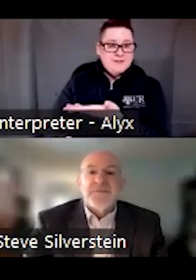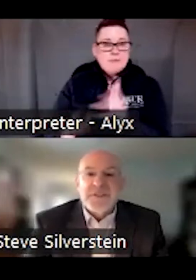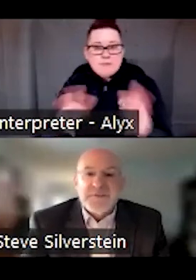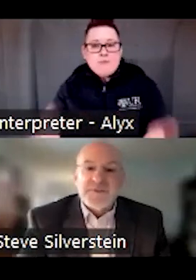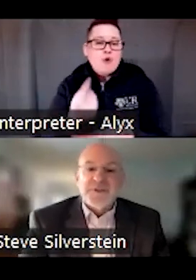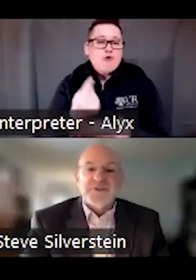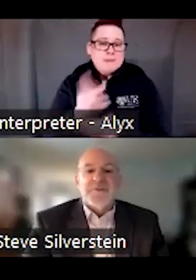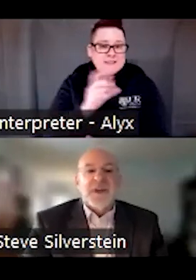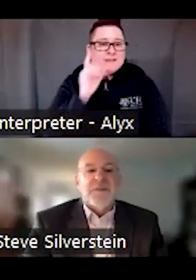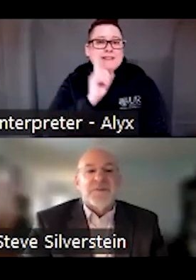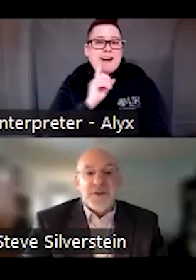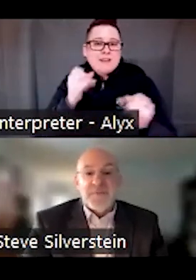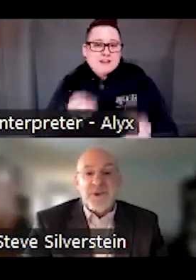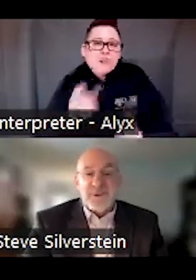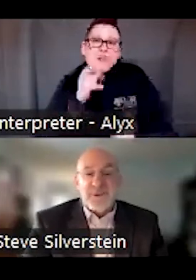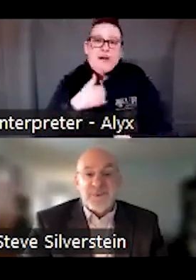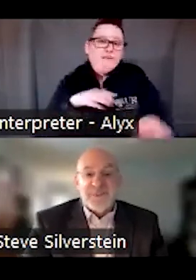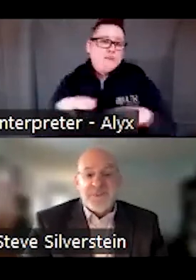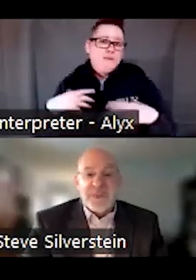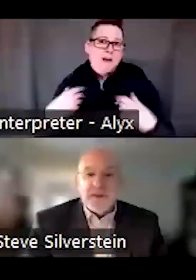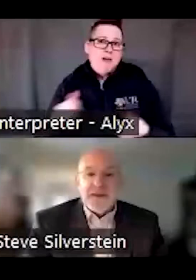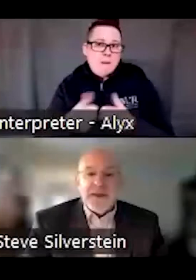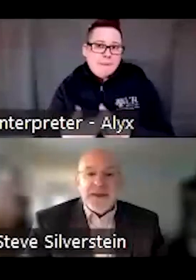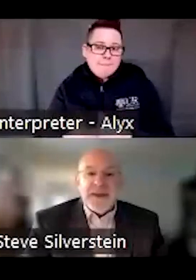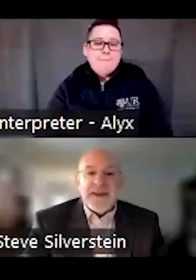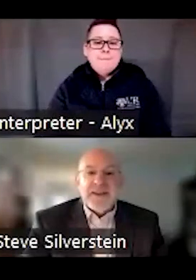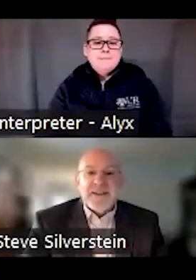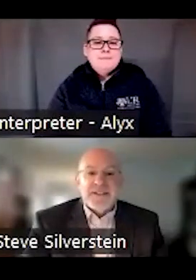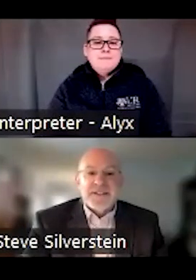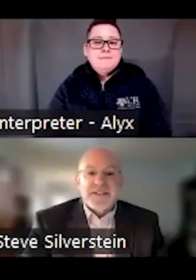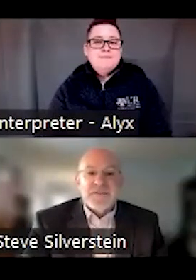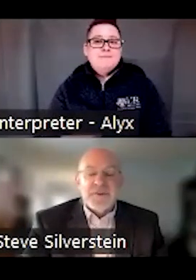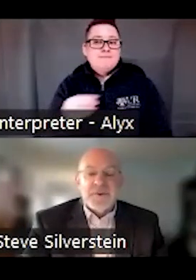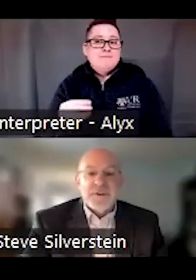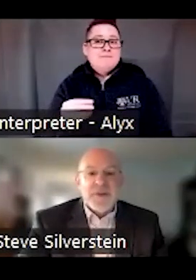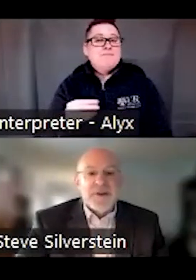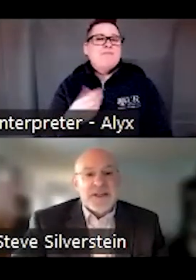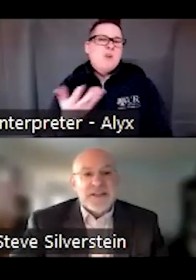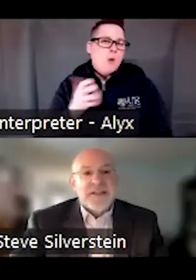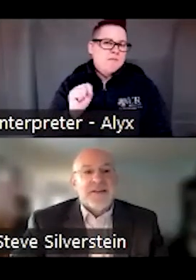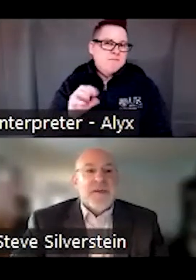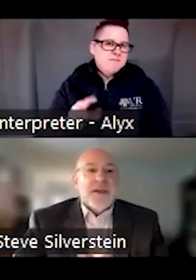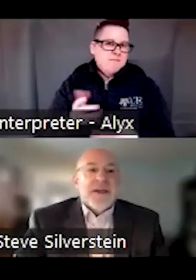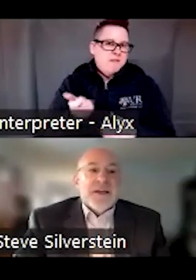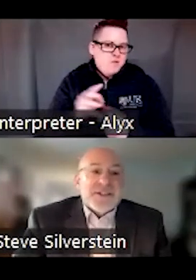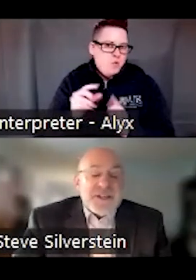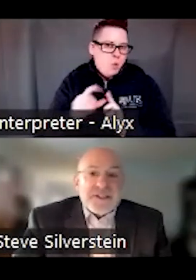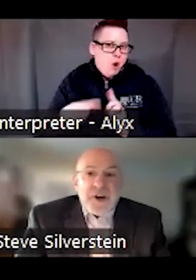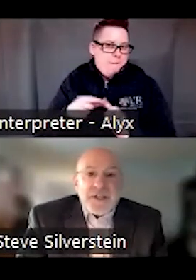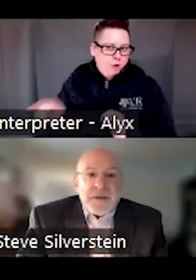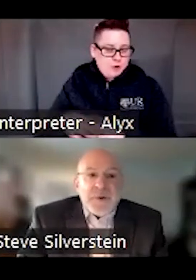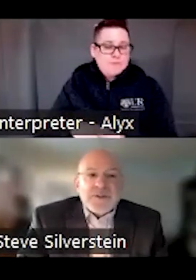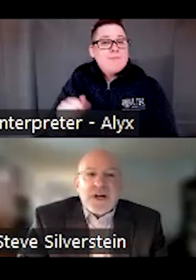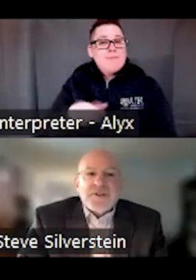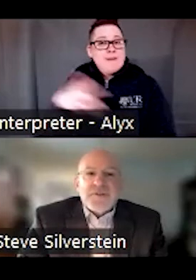Deaf Individuals with Behavioral Health Problems. And I'd like just to say a few words about Aileen. She is